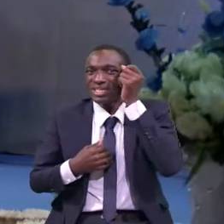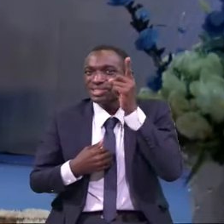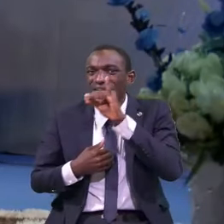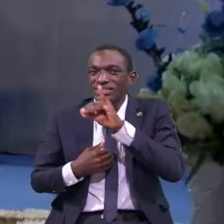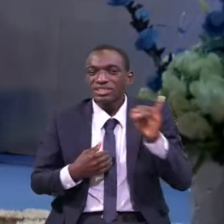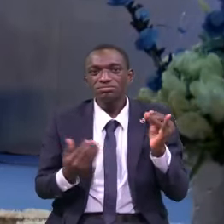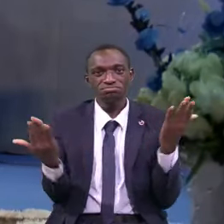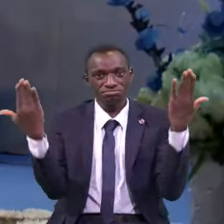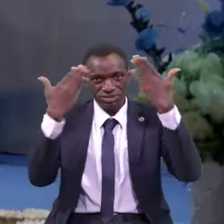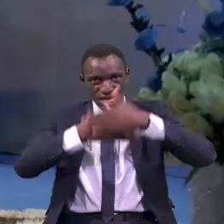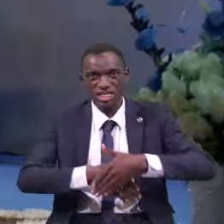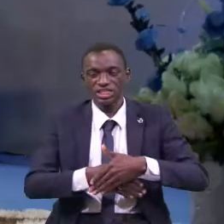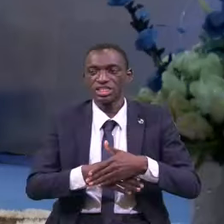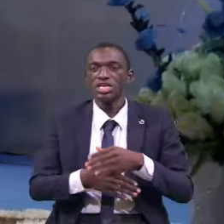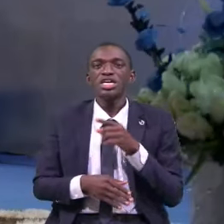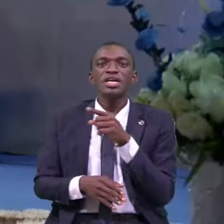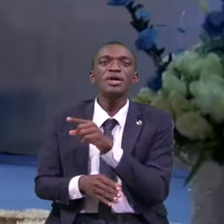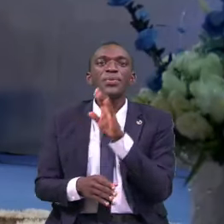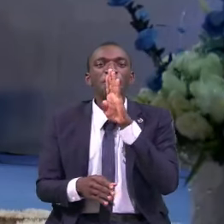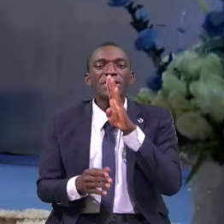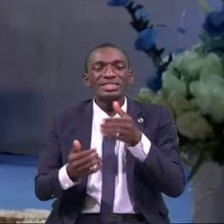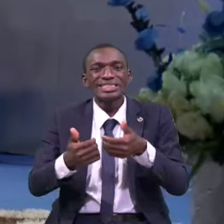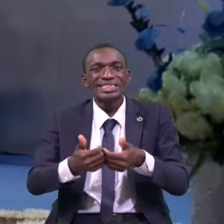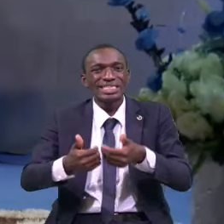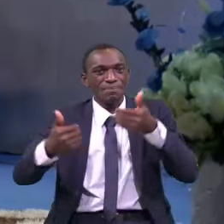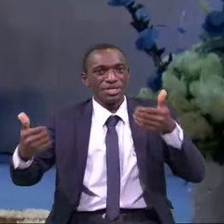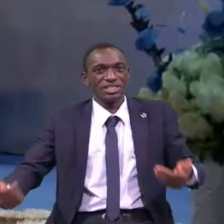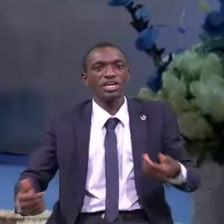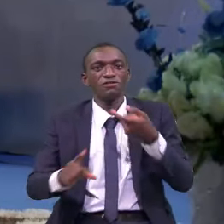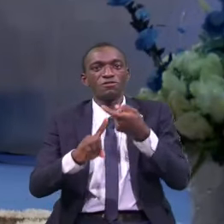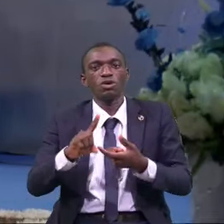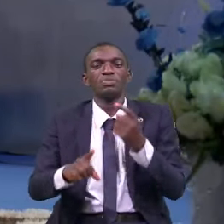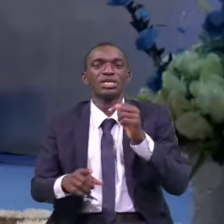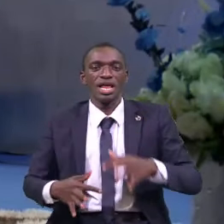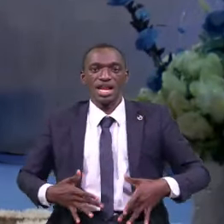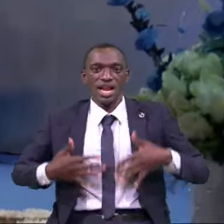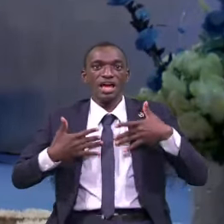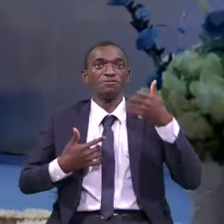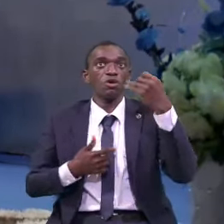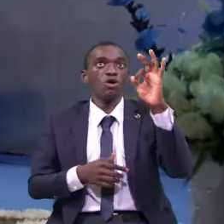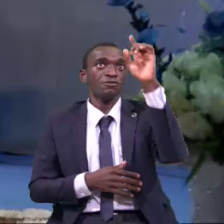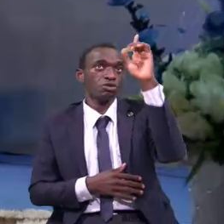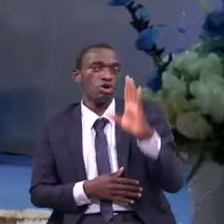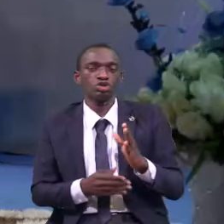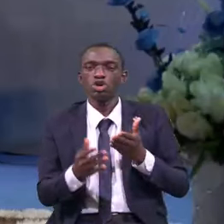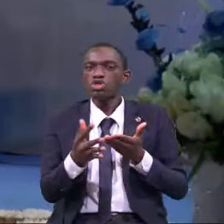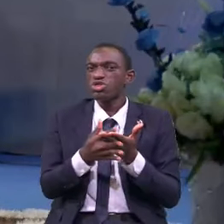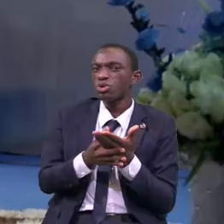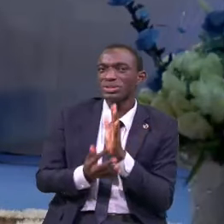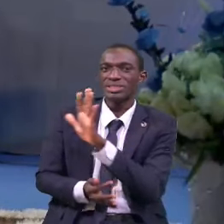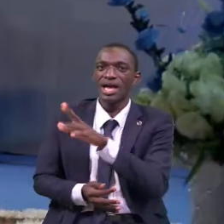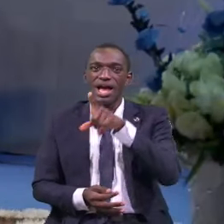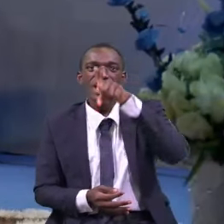being alienated, separated from the life of God through ignorance that is in